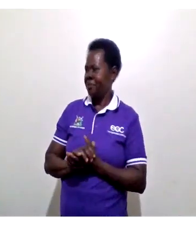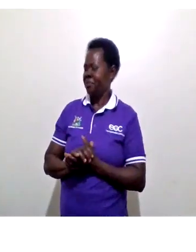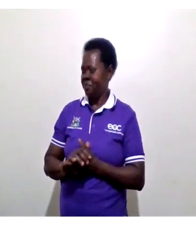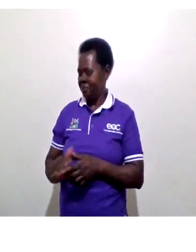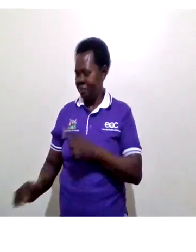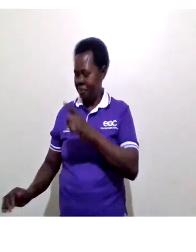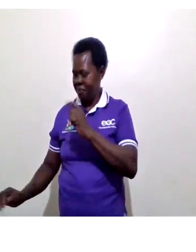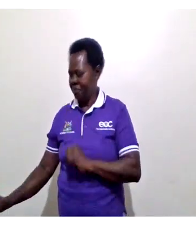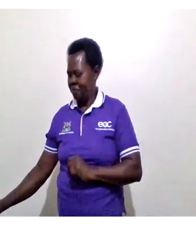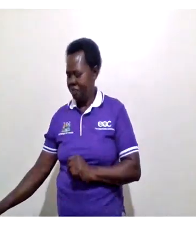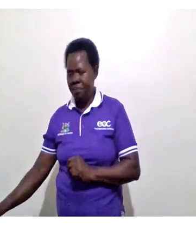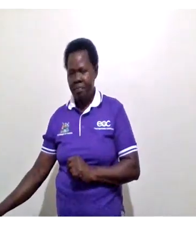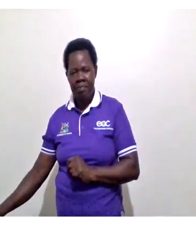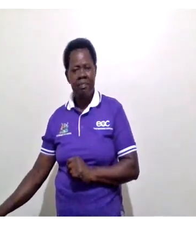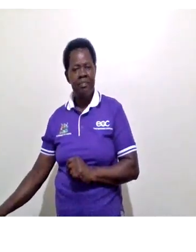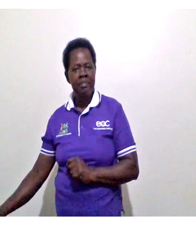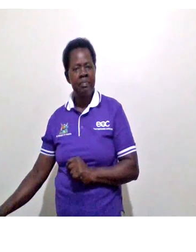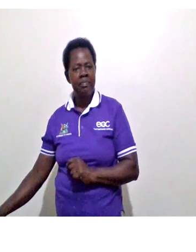base